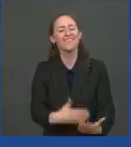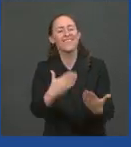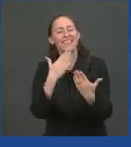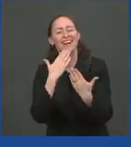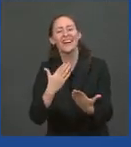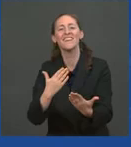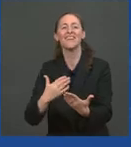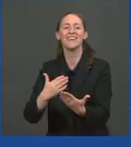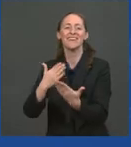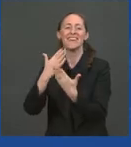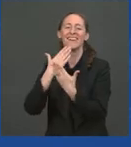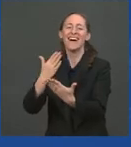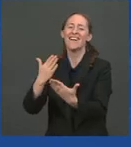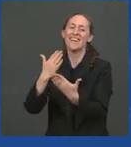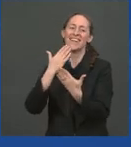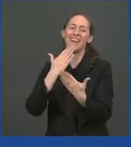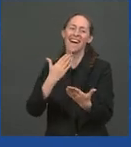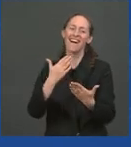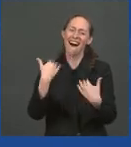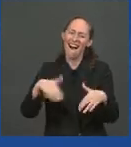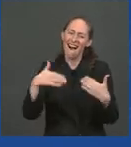All right. Go.